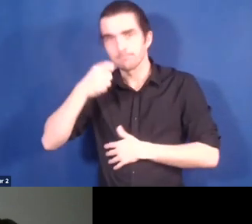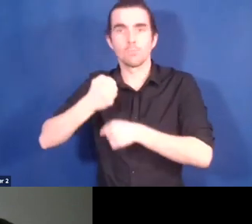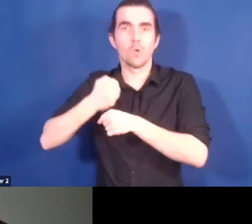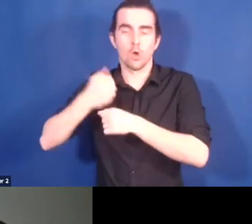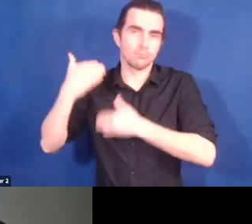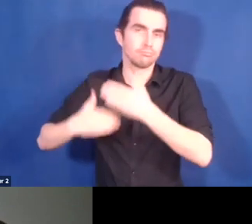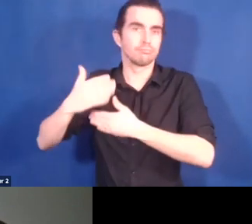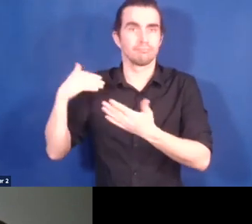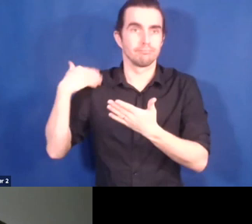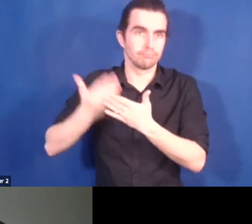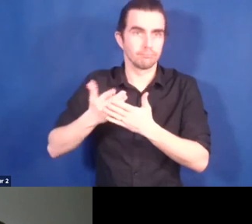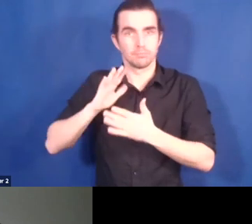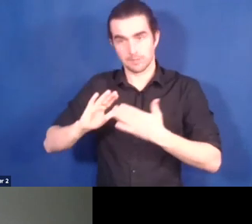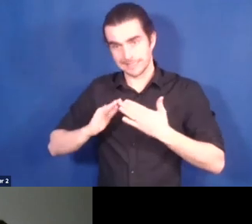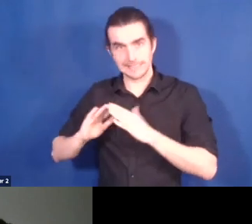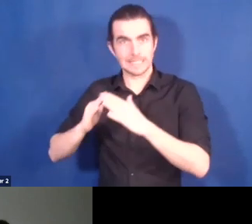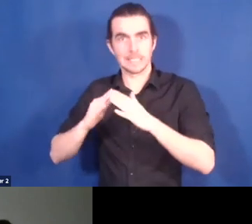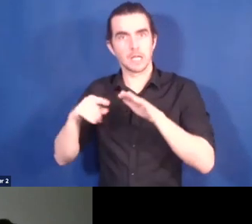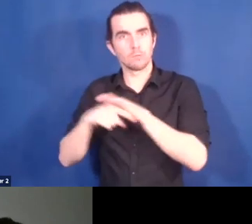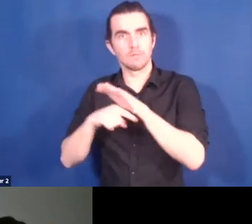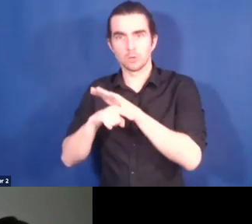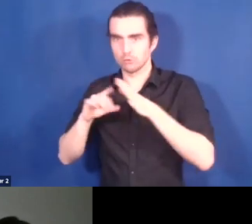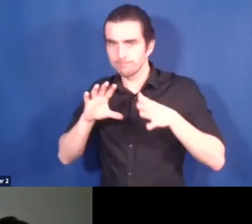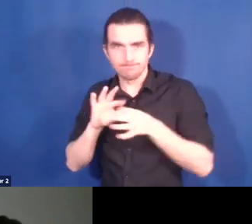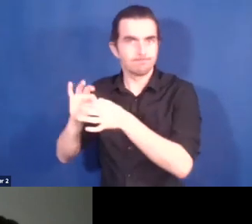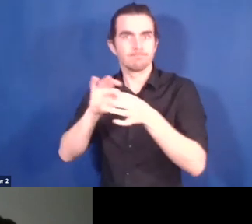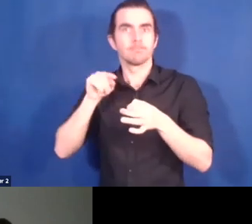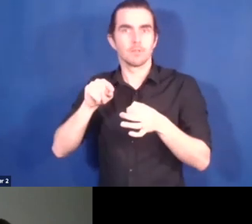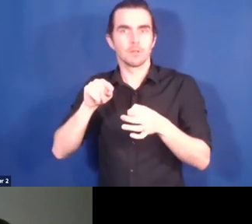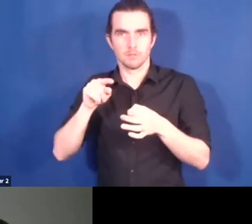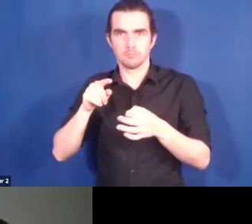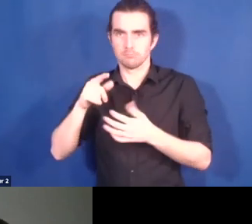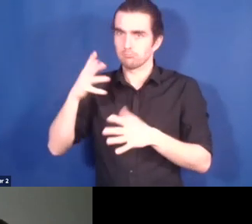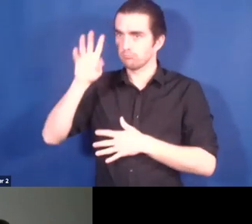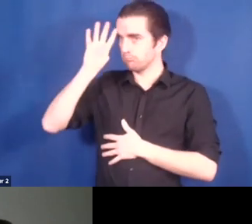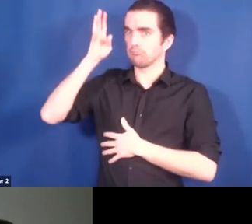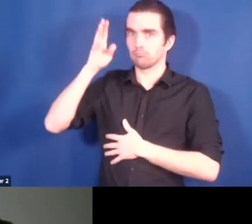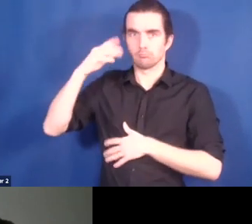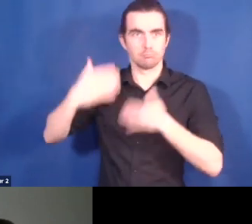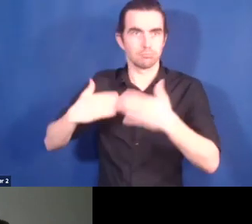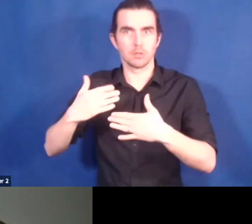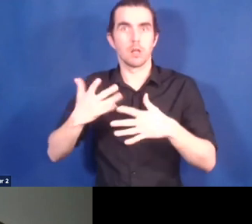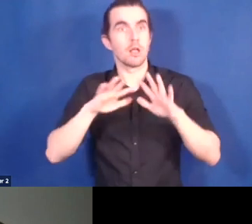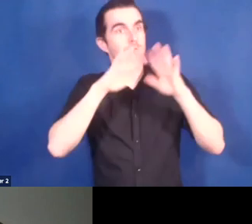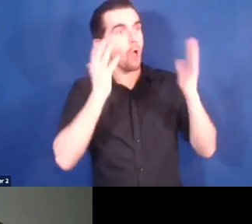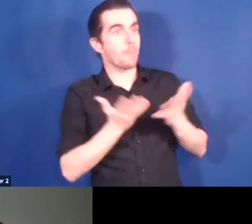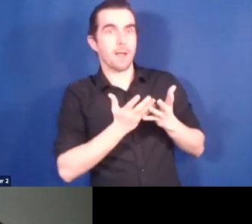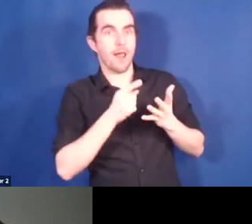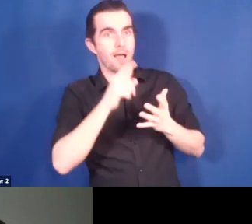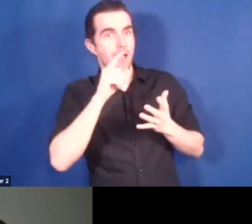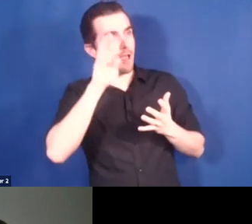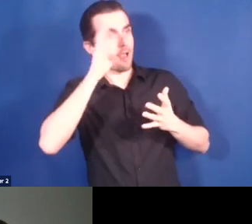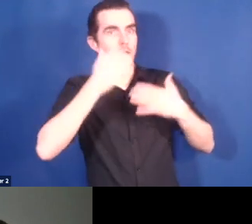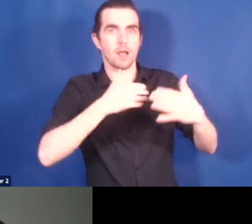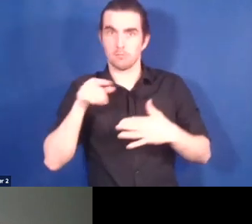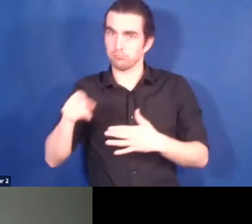different cities strong. And they're producing really interesting case studies, such as one that was discussed